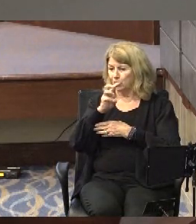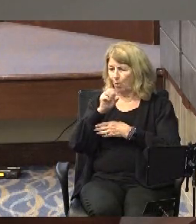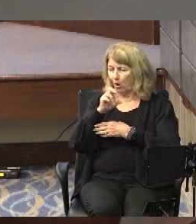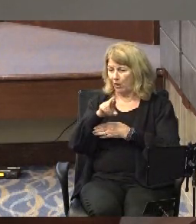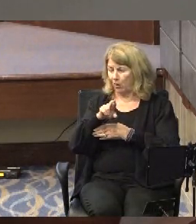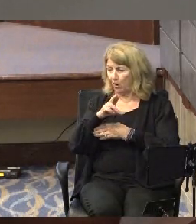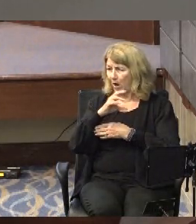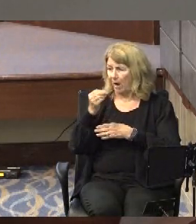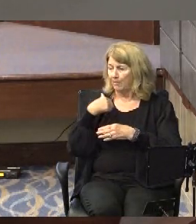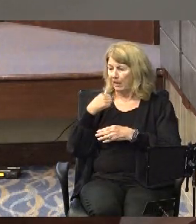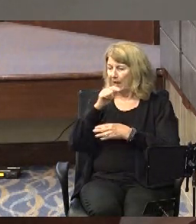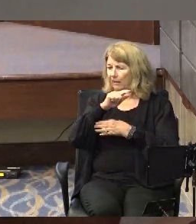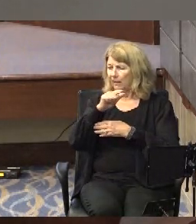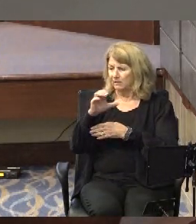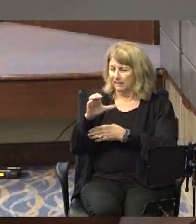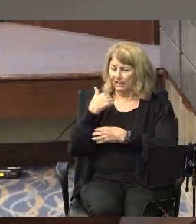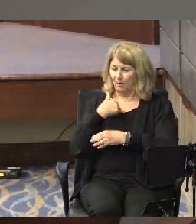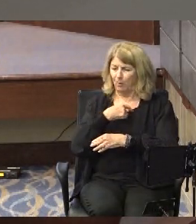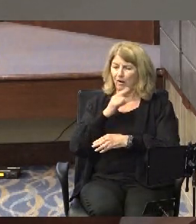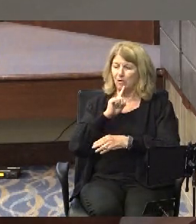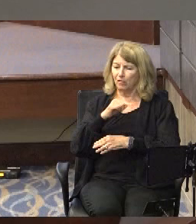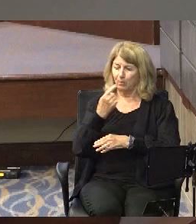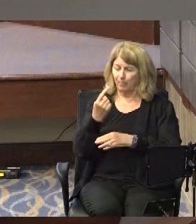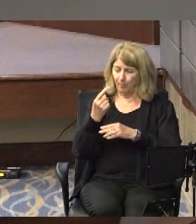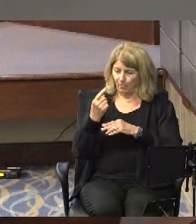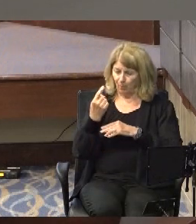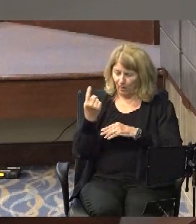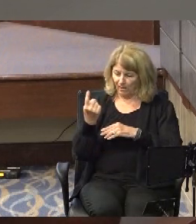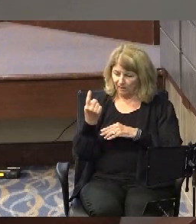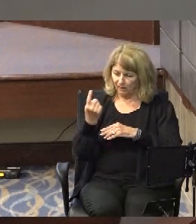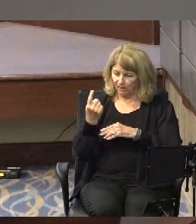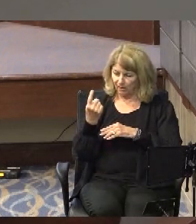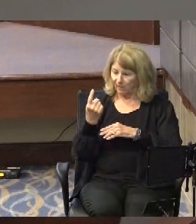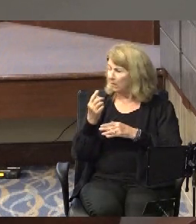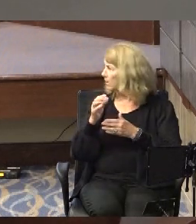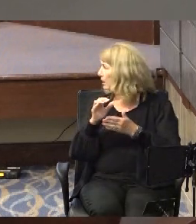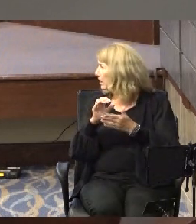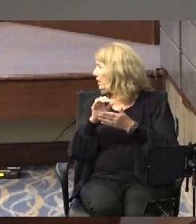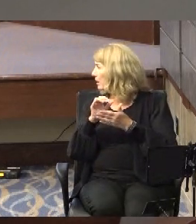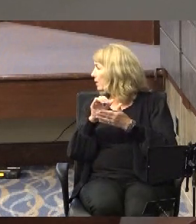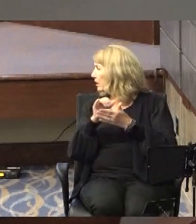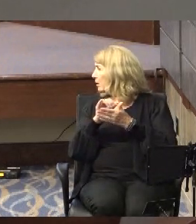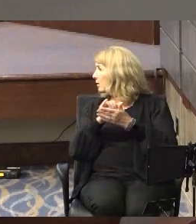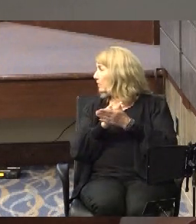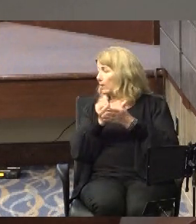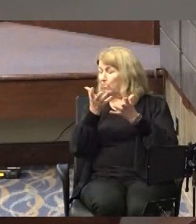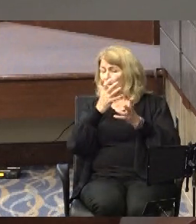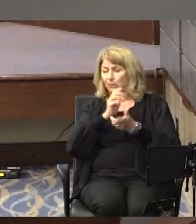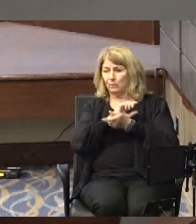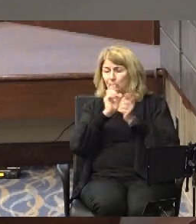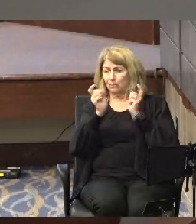LLC. We're the ones that purchased the property at 305 in Waco.